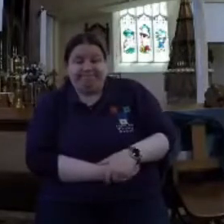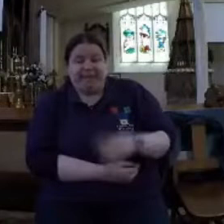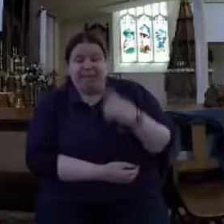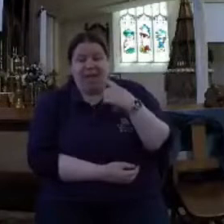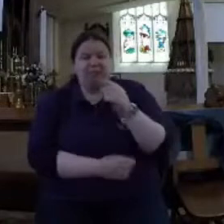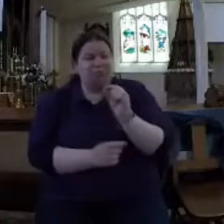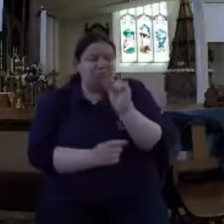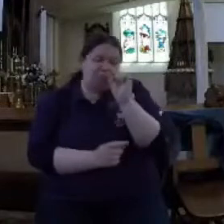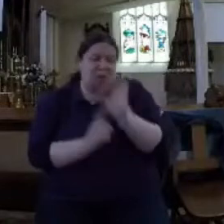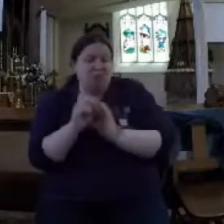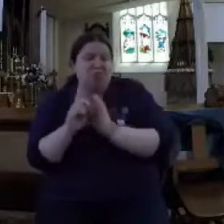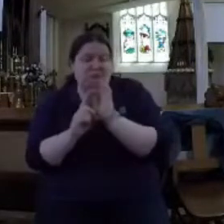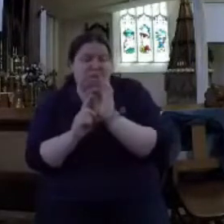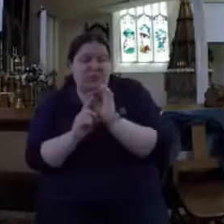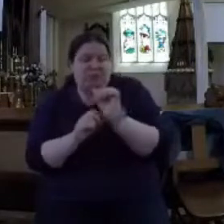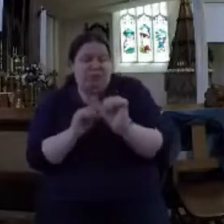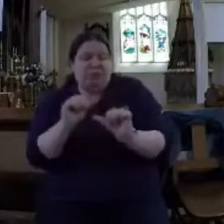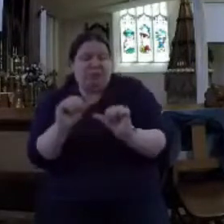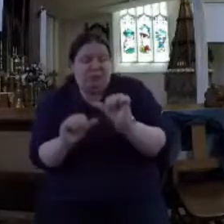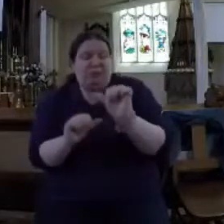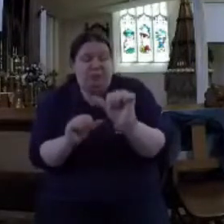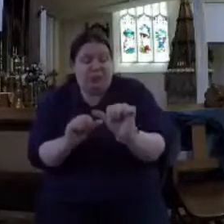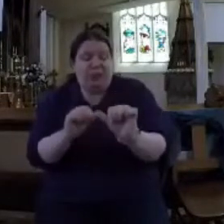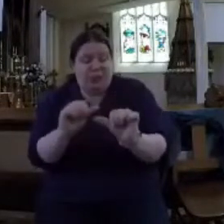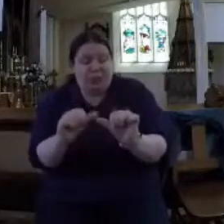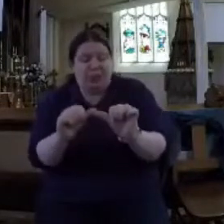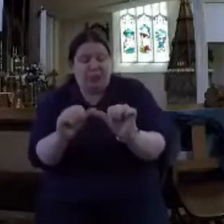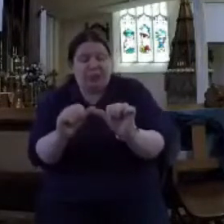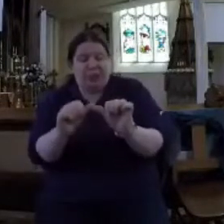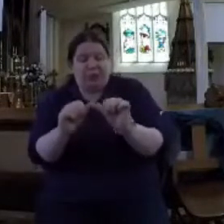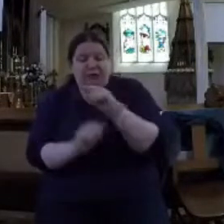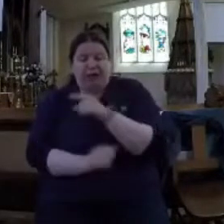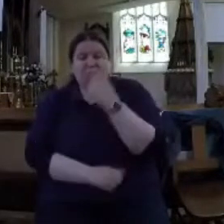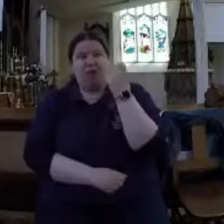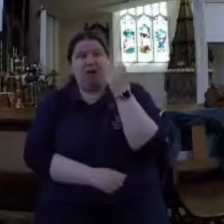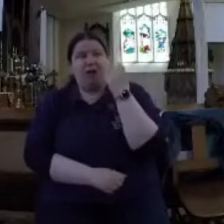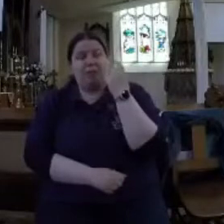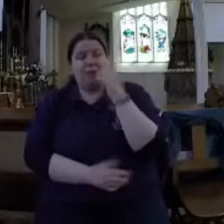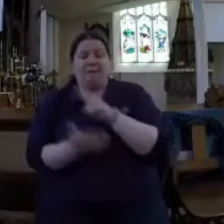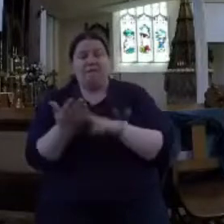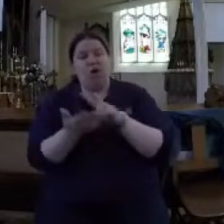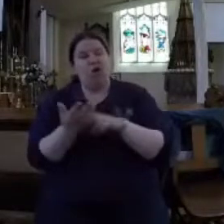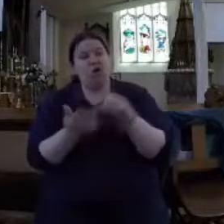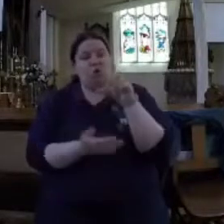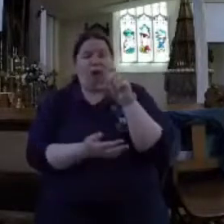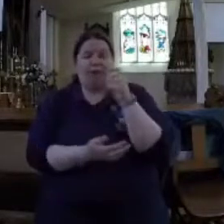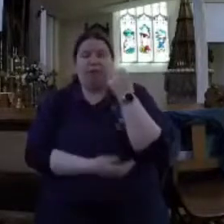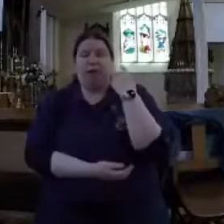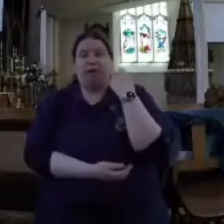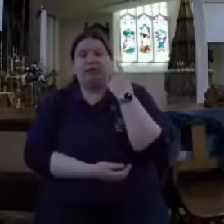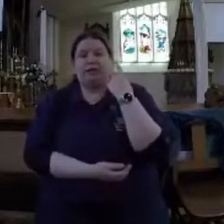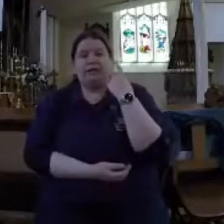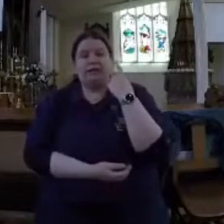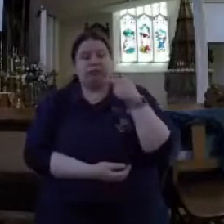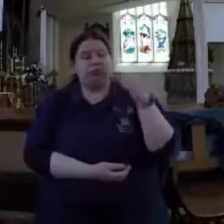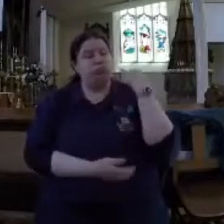get better because it seems like Joseph has started using his common sense by verse 12, because his brothers are